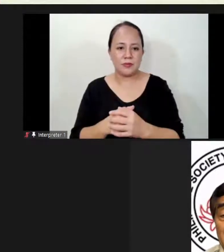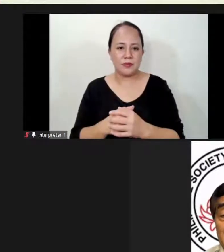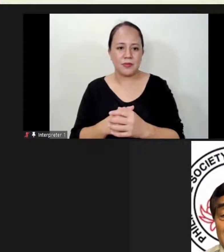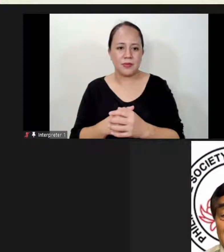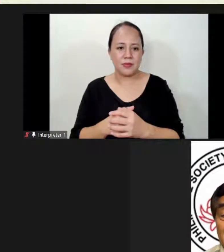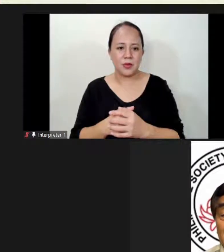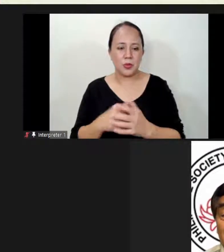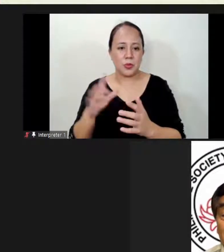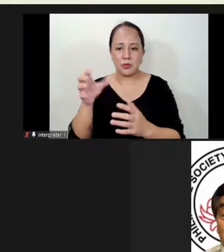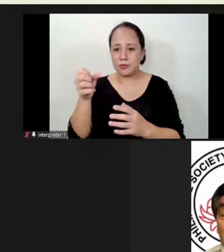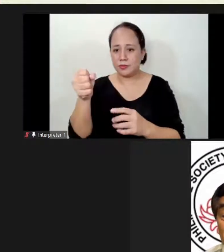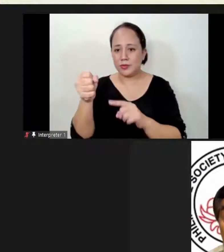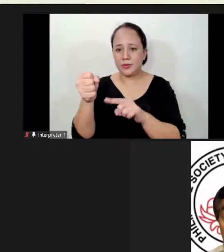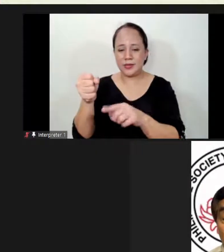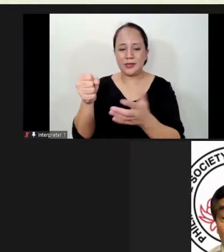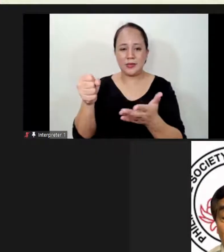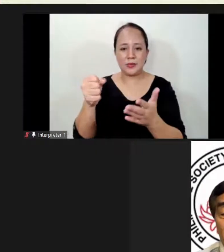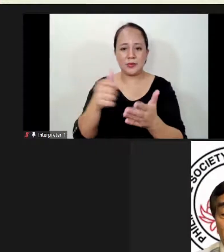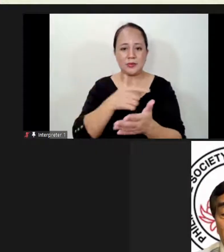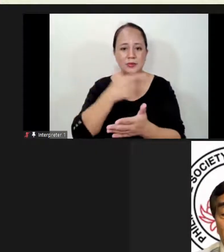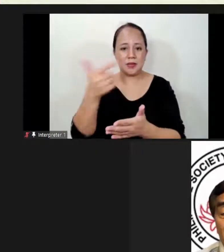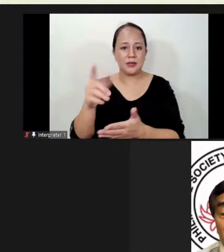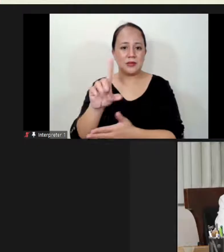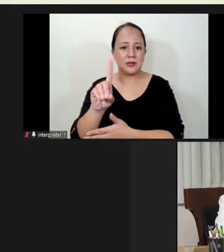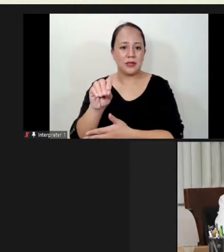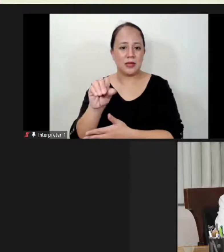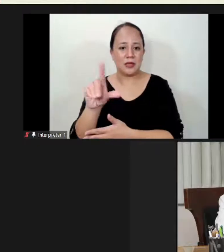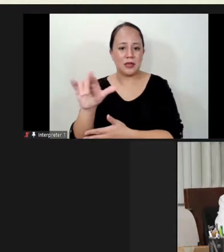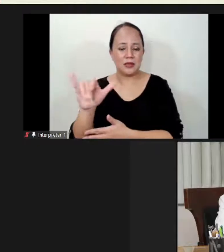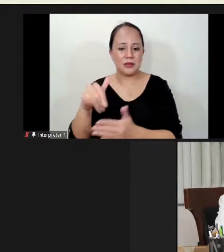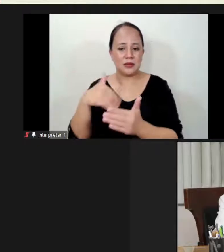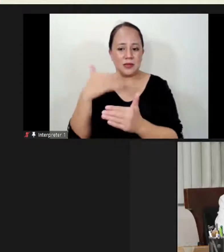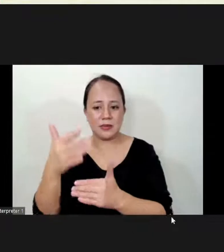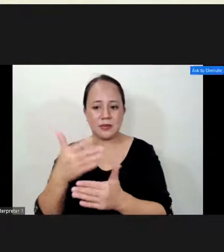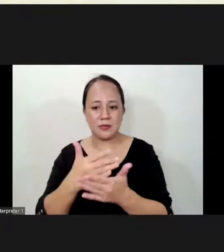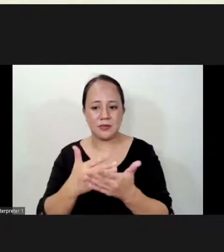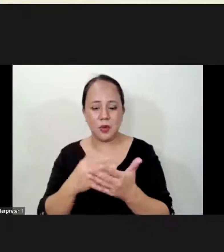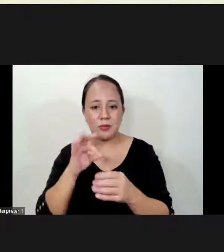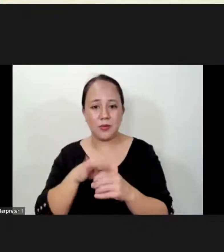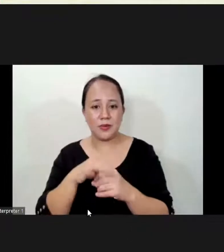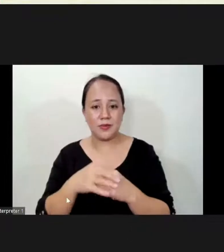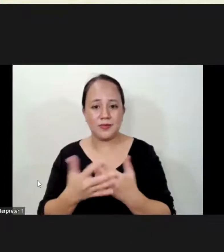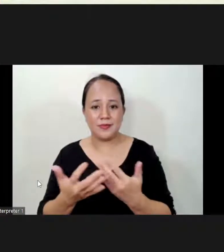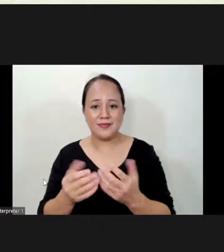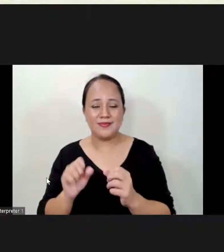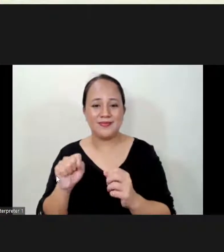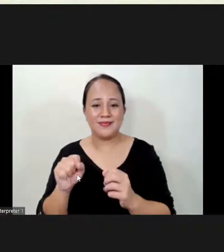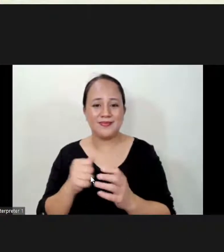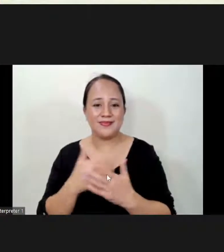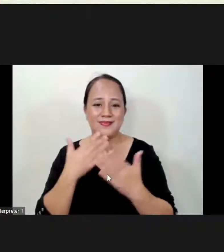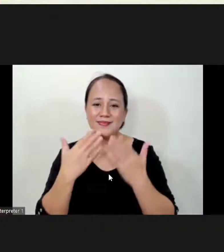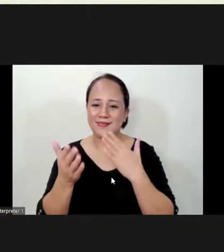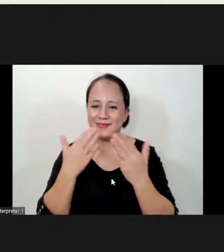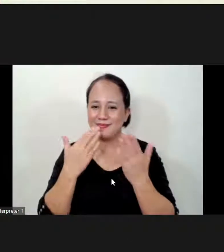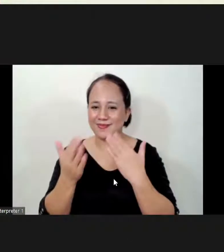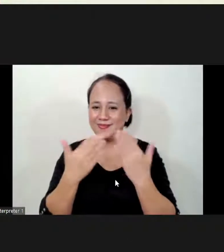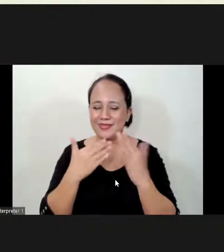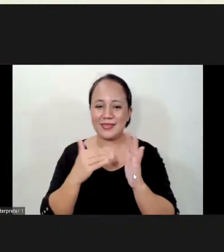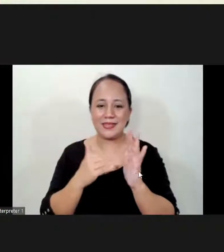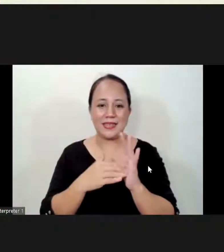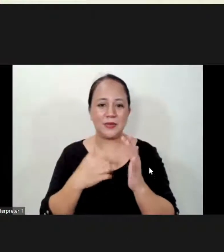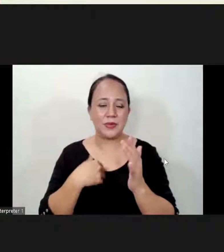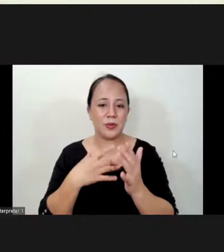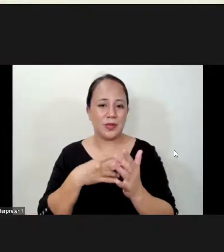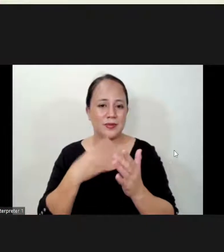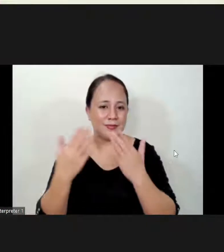park that. Over to you, Dolly, for the next part of our program. Yes, thank you, Doc Lynn. Again, we would like